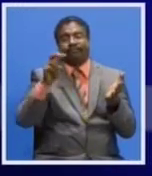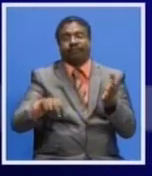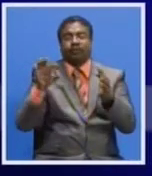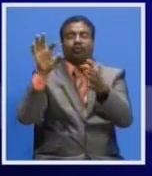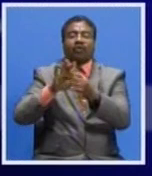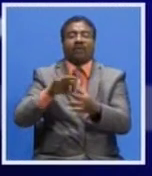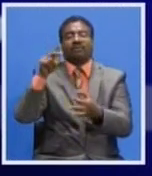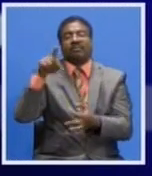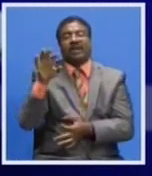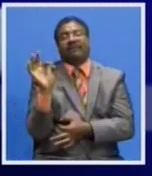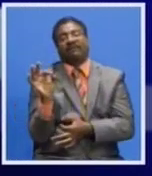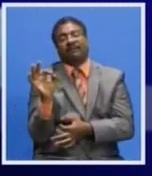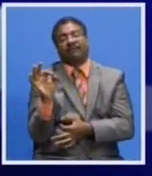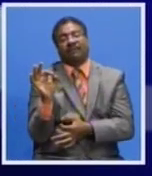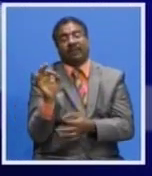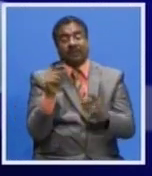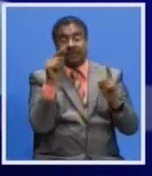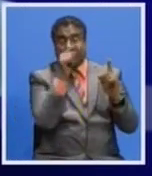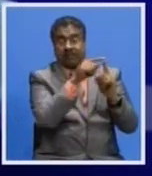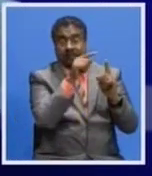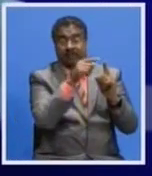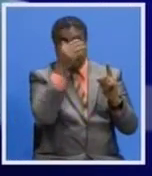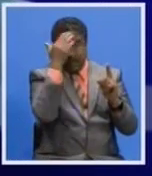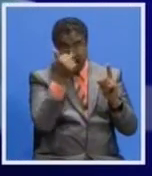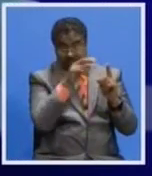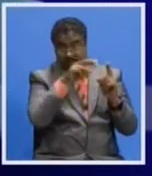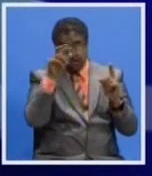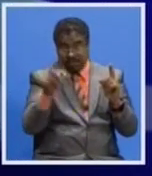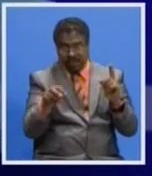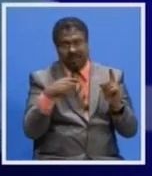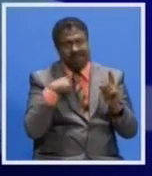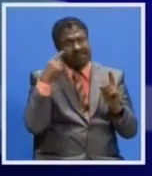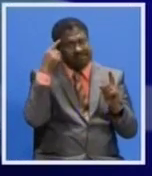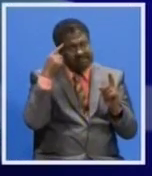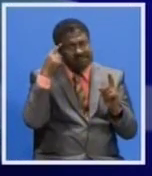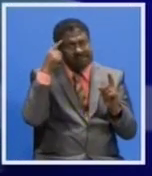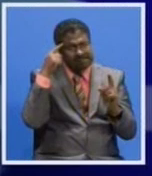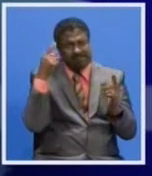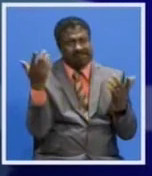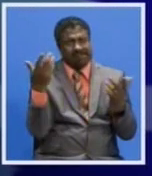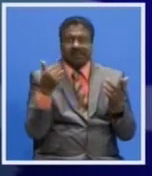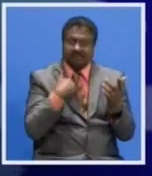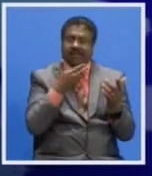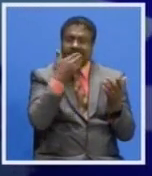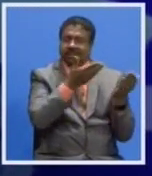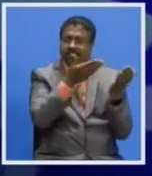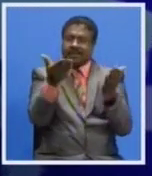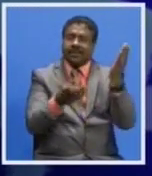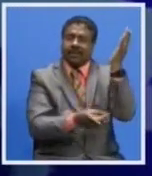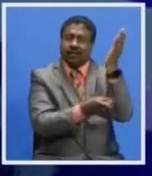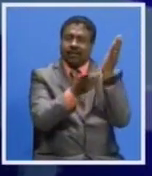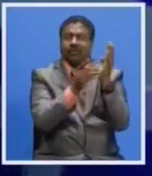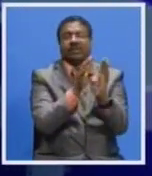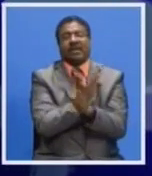Front PF. Mr. Mtale says his resignation has been well thought out as he wants to contribute to the development of